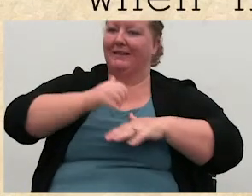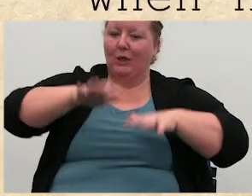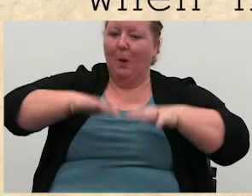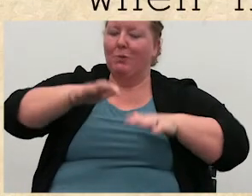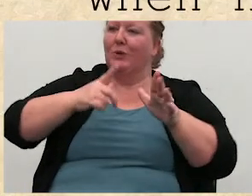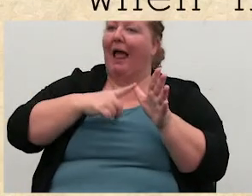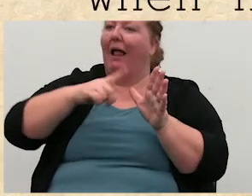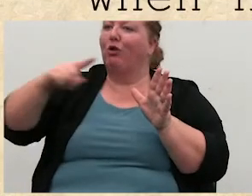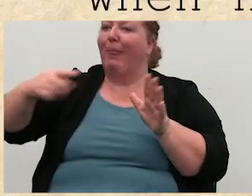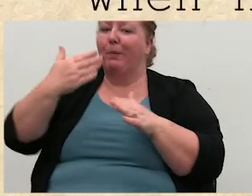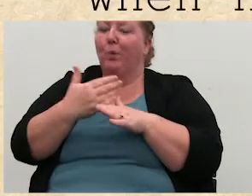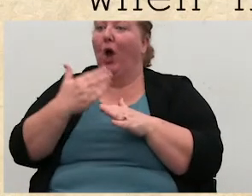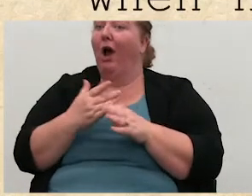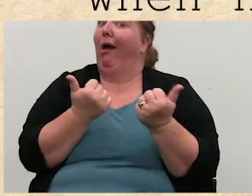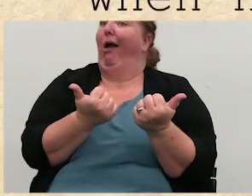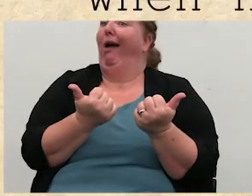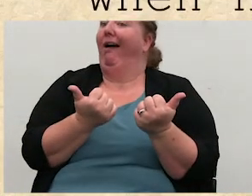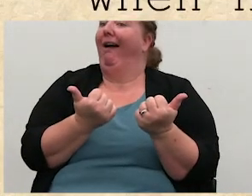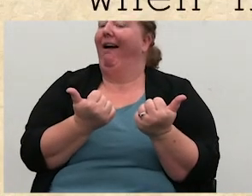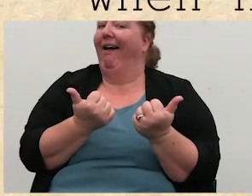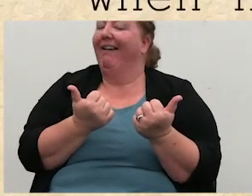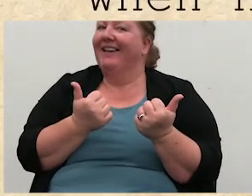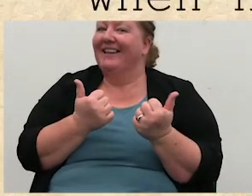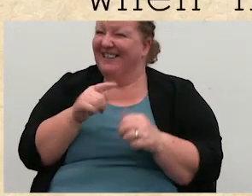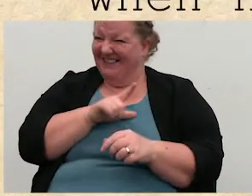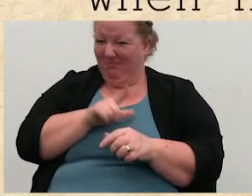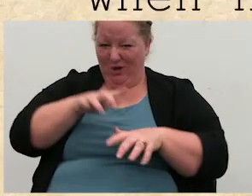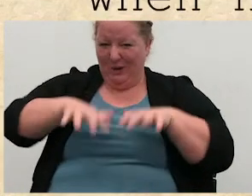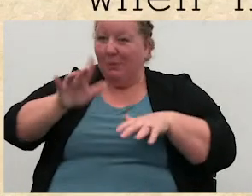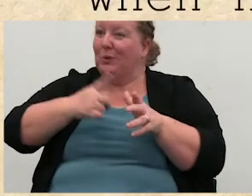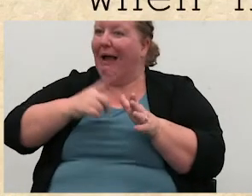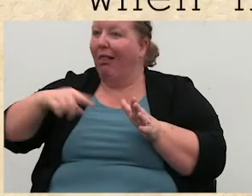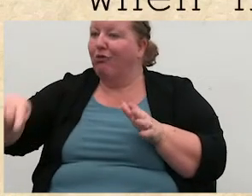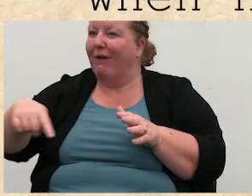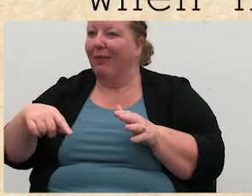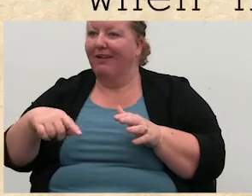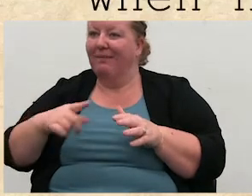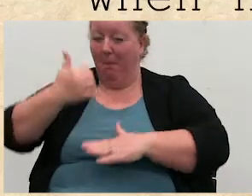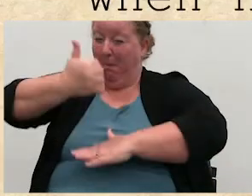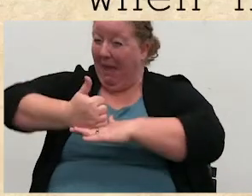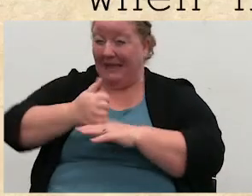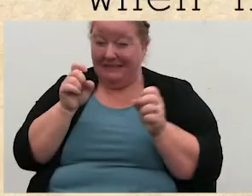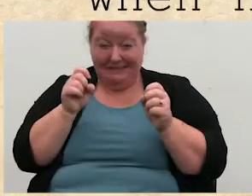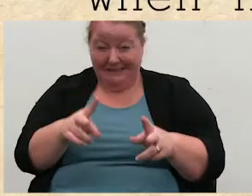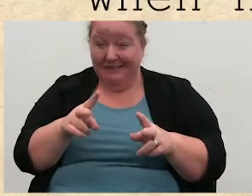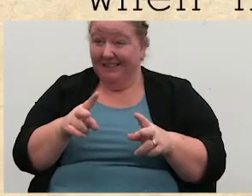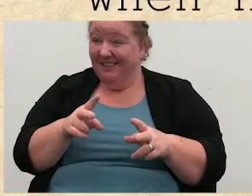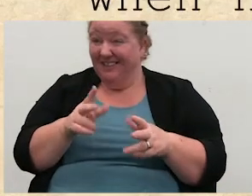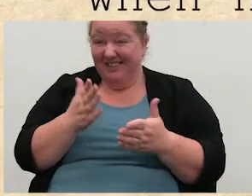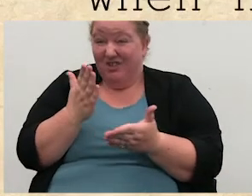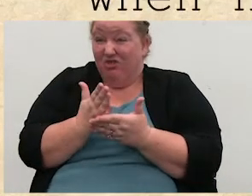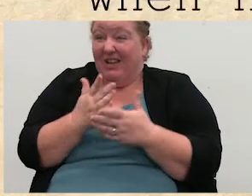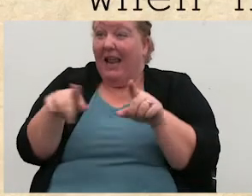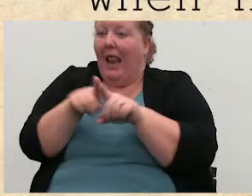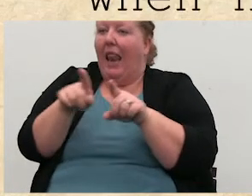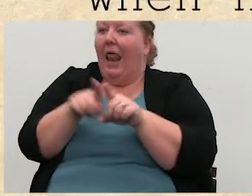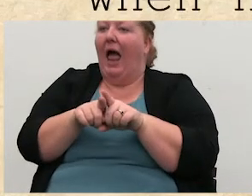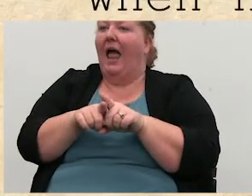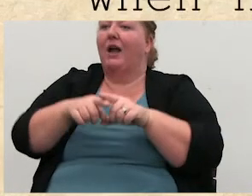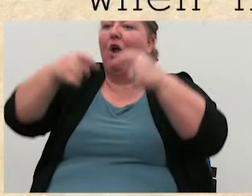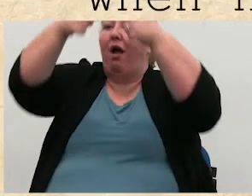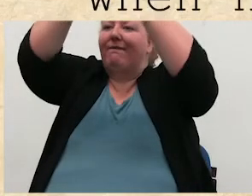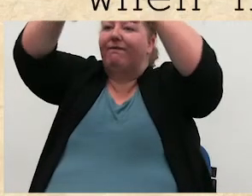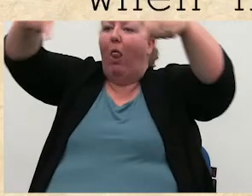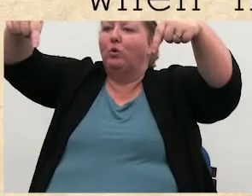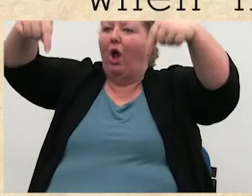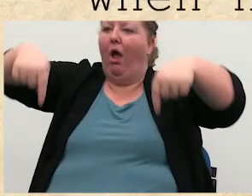brilliant. Right? And because a computer algorithm in its basic form is really just like a flowchart